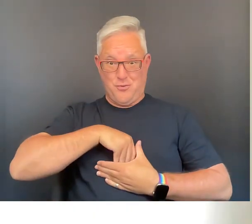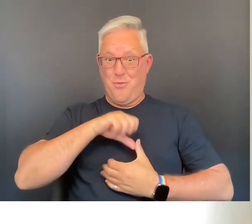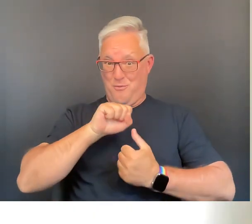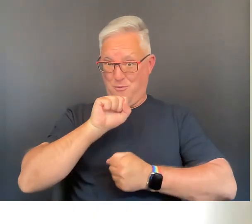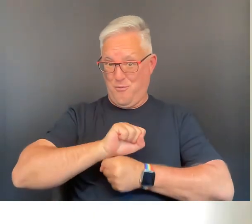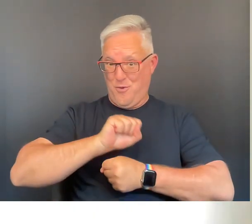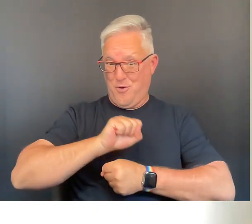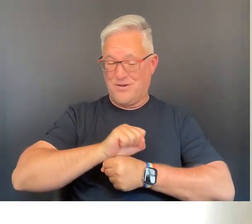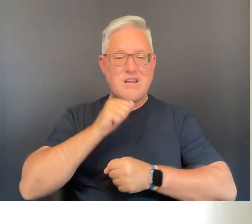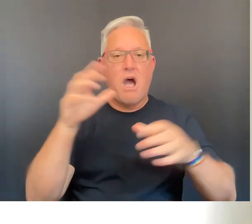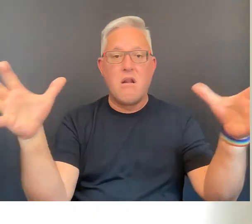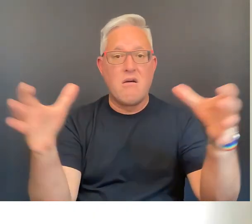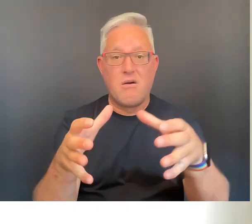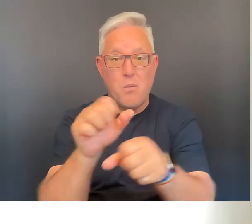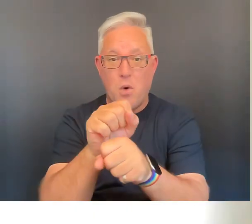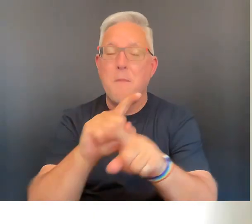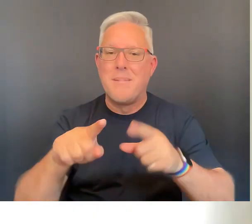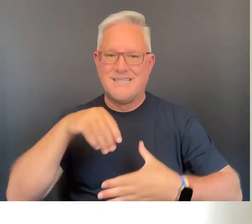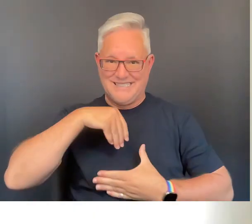internal work,